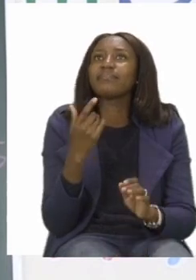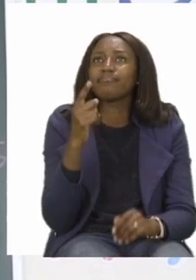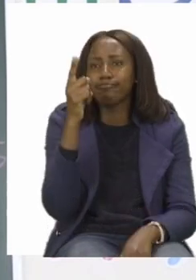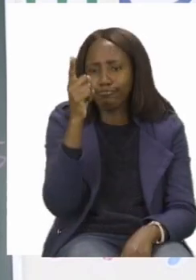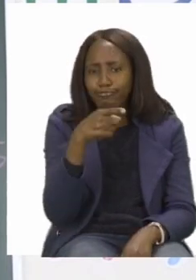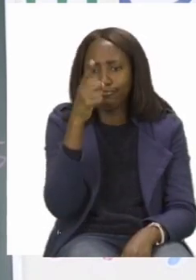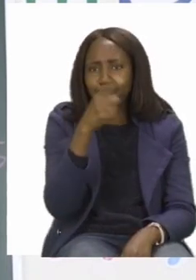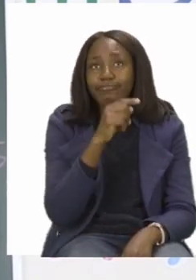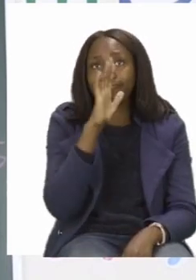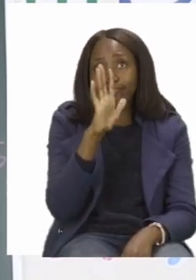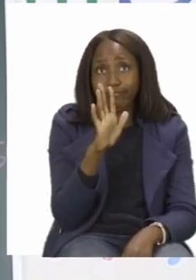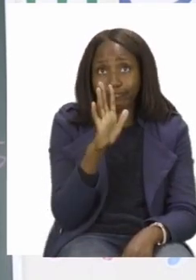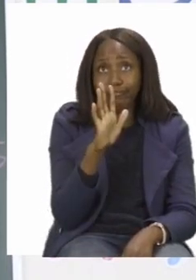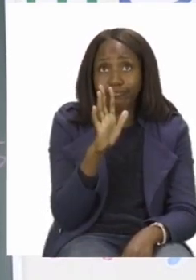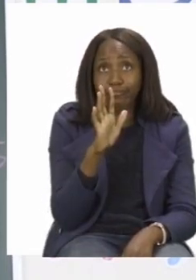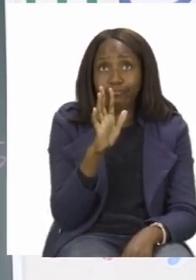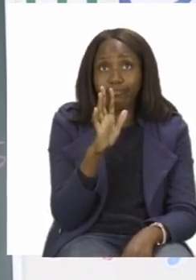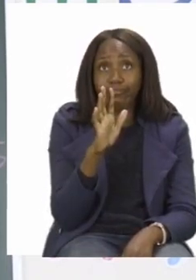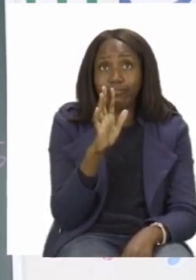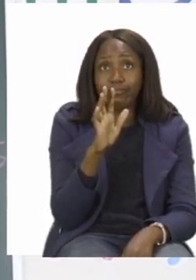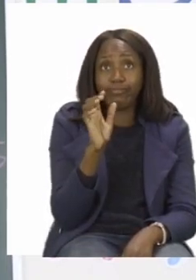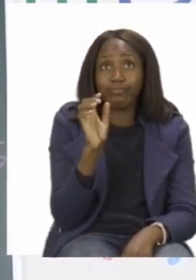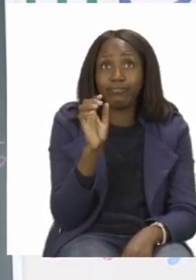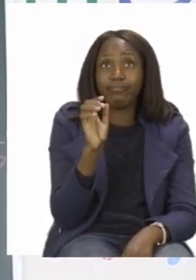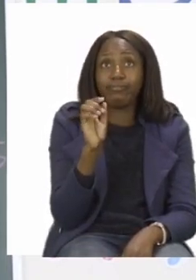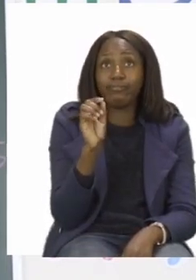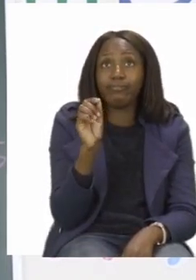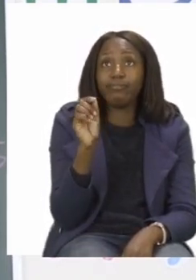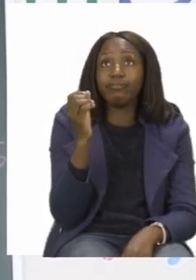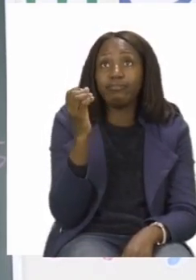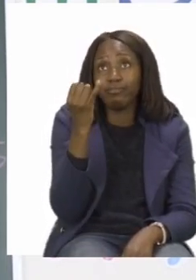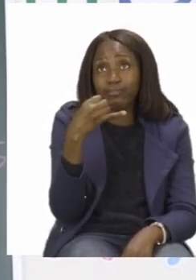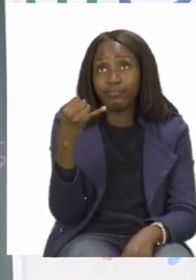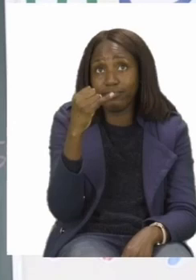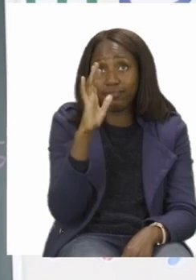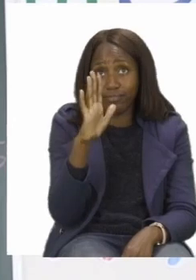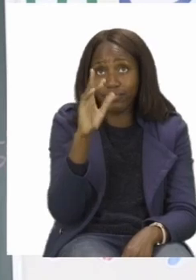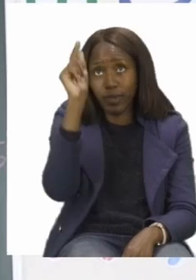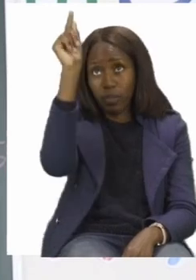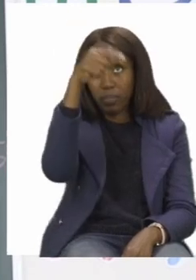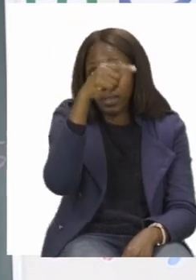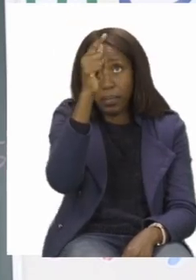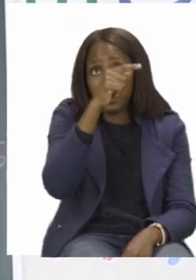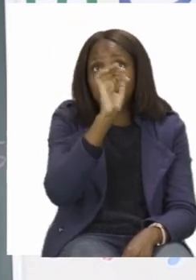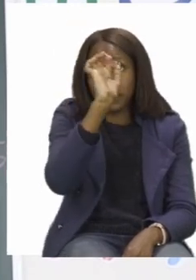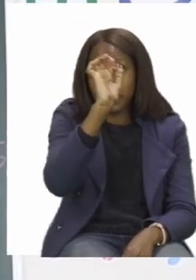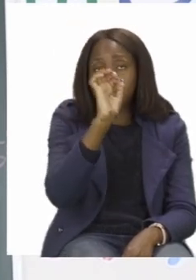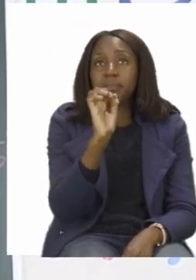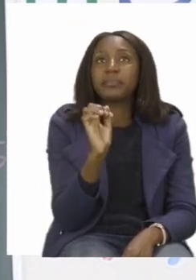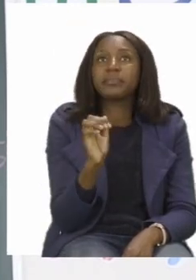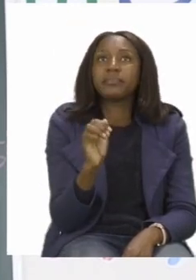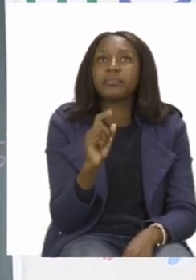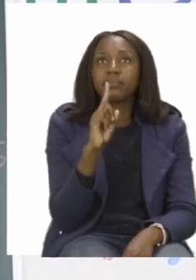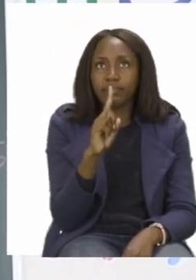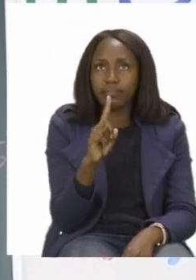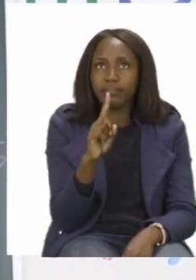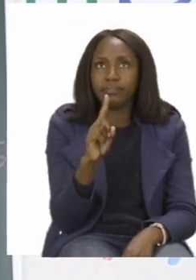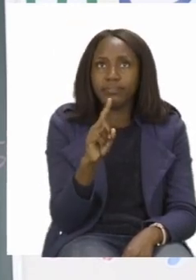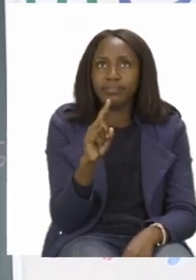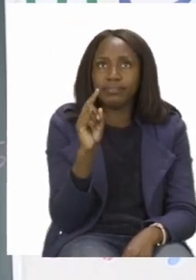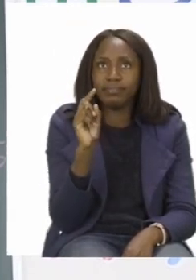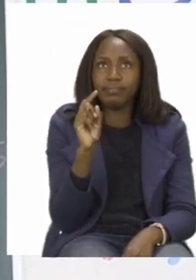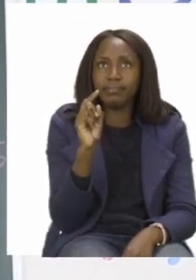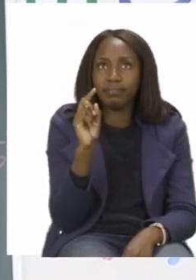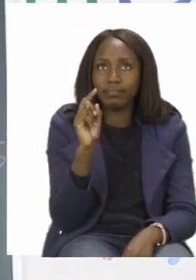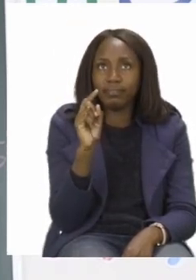to do that? We're going to draw them and cross them out as we go. We have 1,